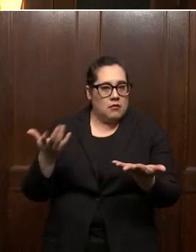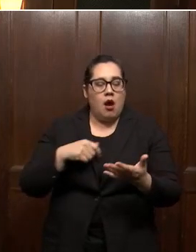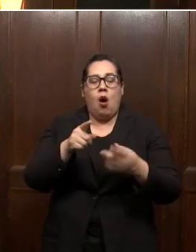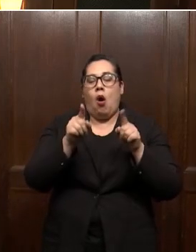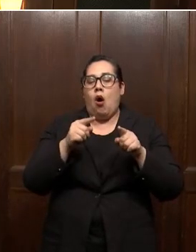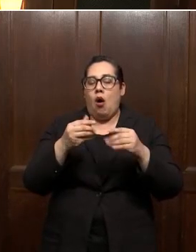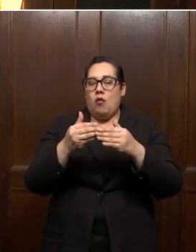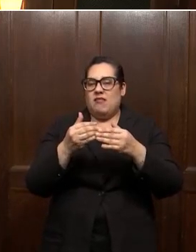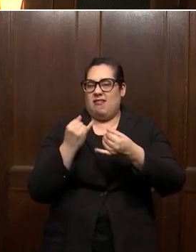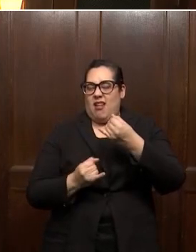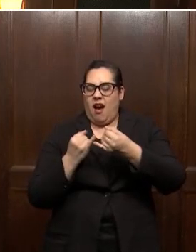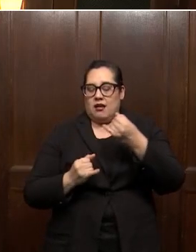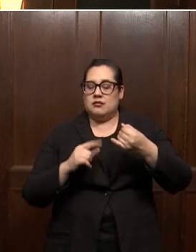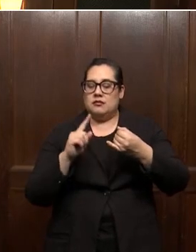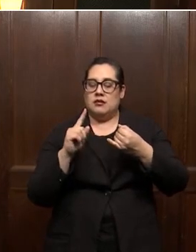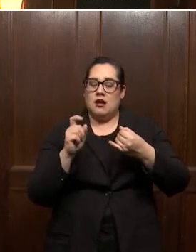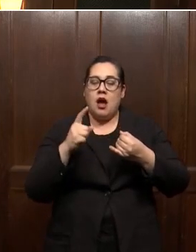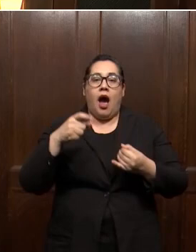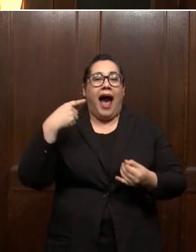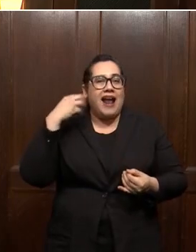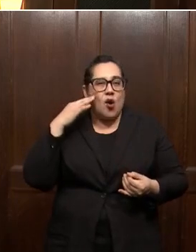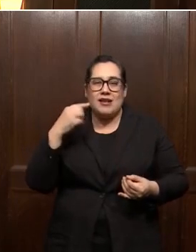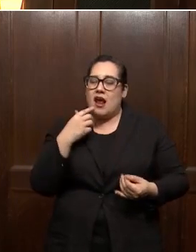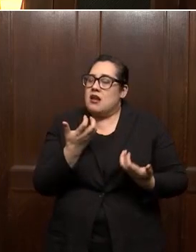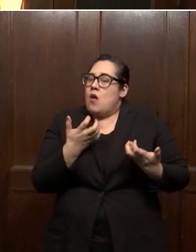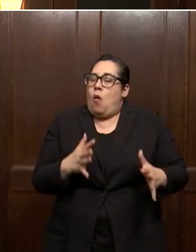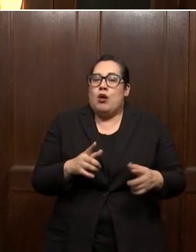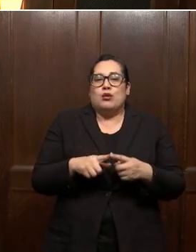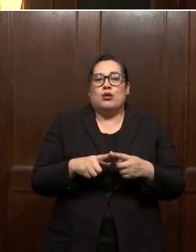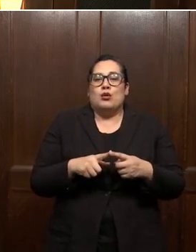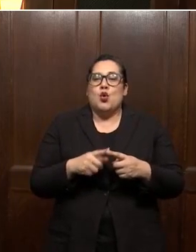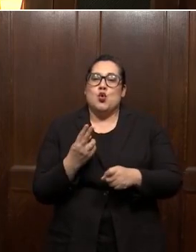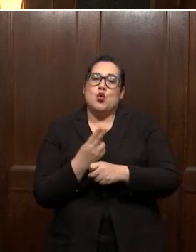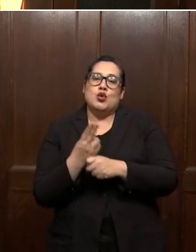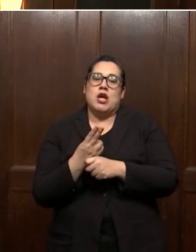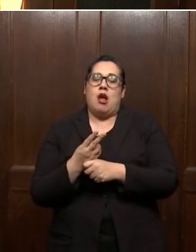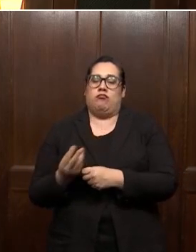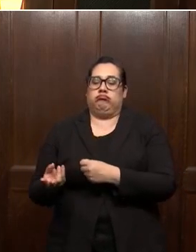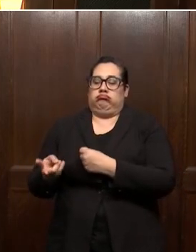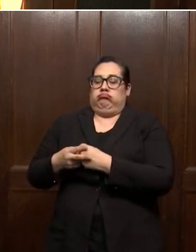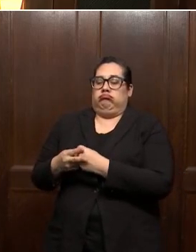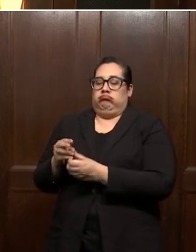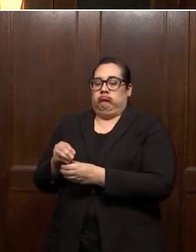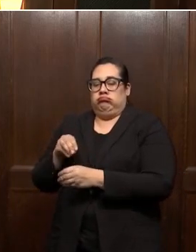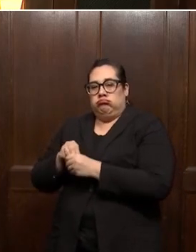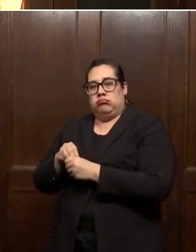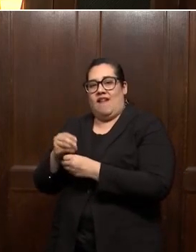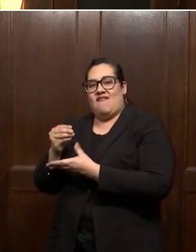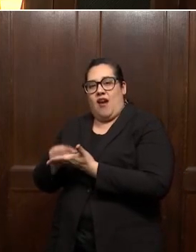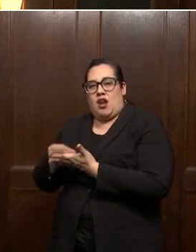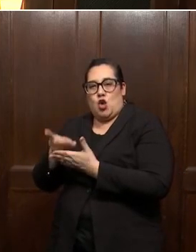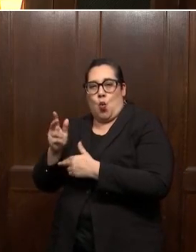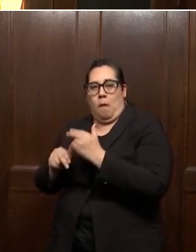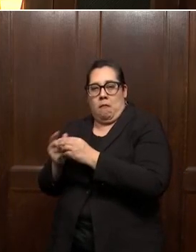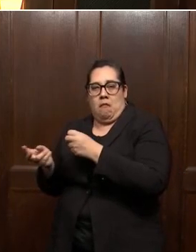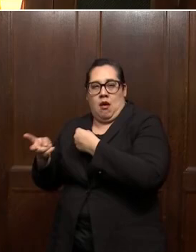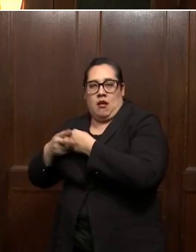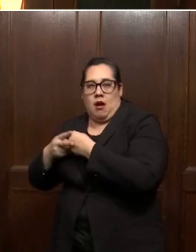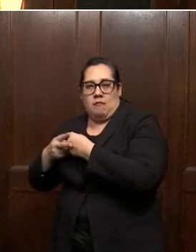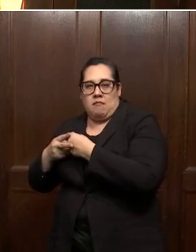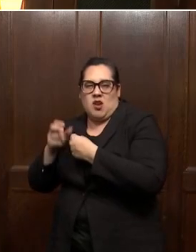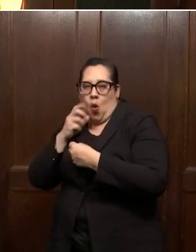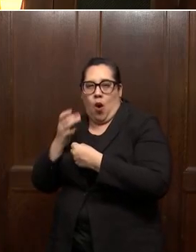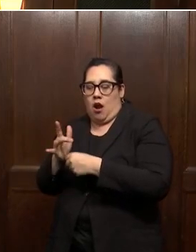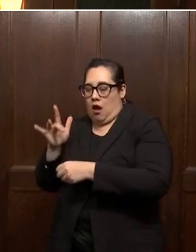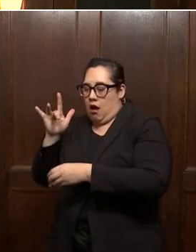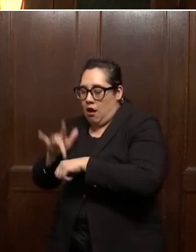just lastly, I know you said you didn't want to be using the reserve fund that you had built up. I guess I just don't understand why